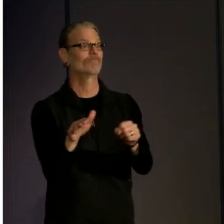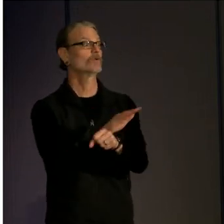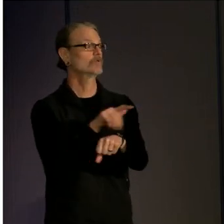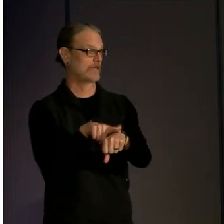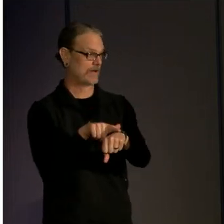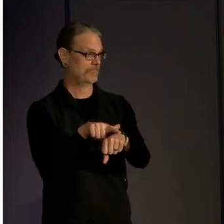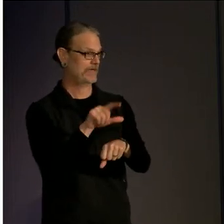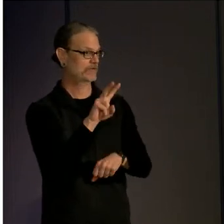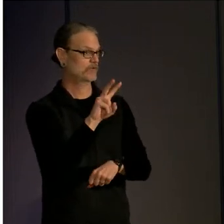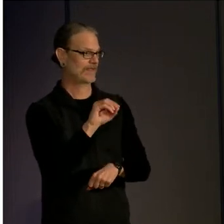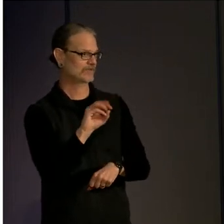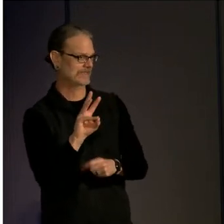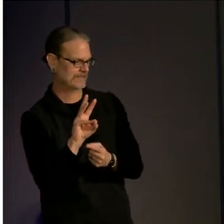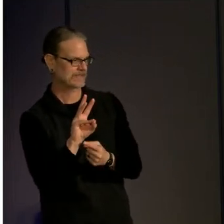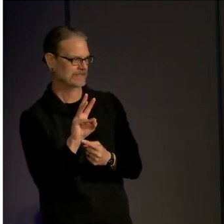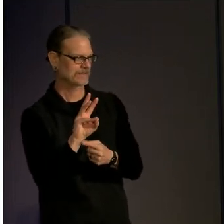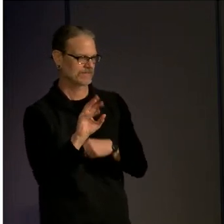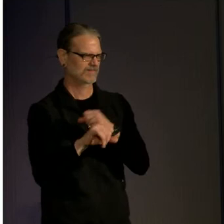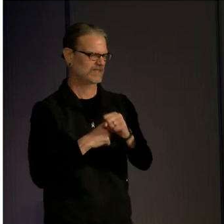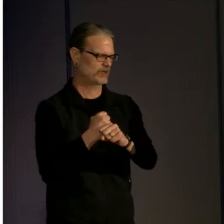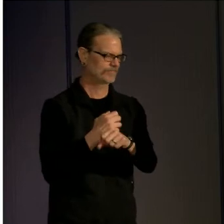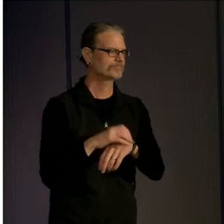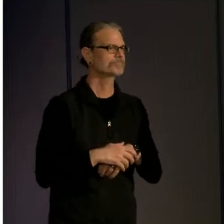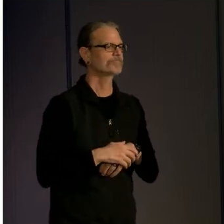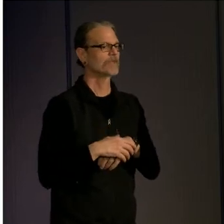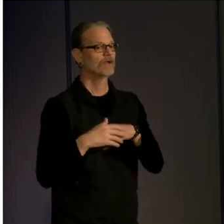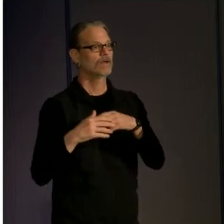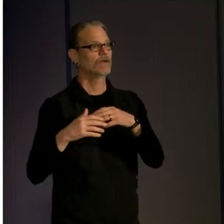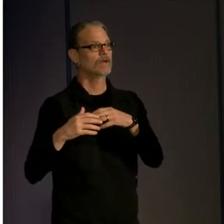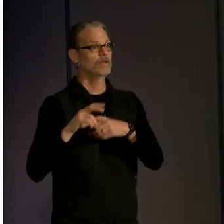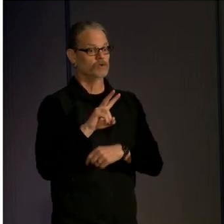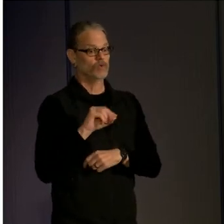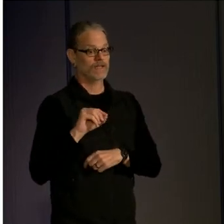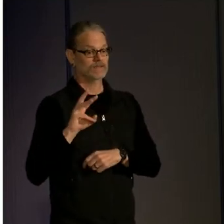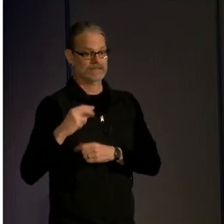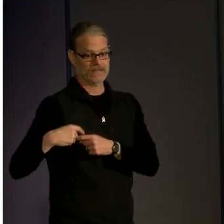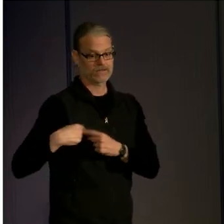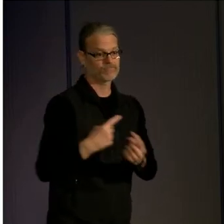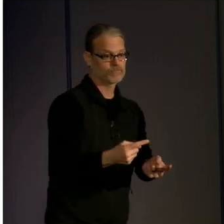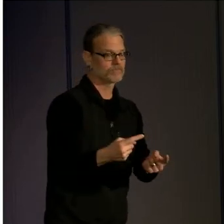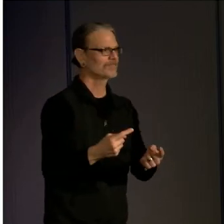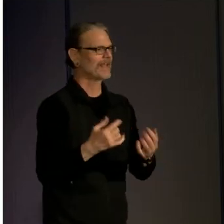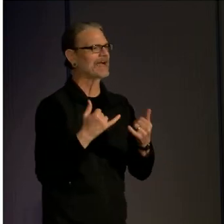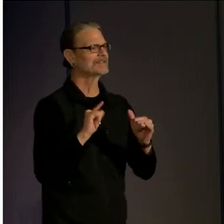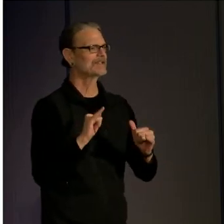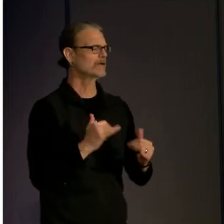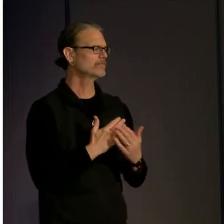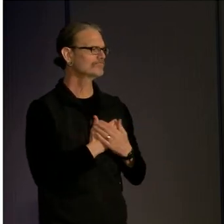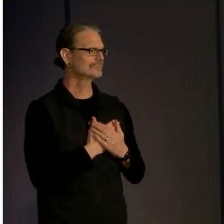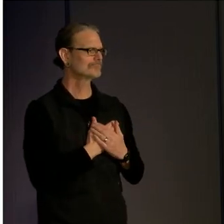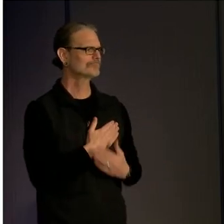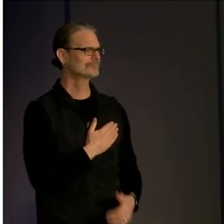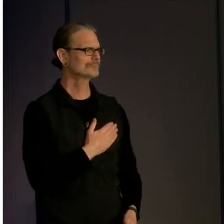in 2006. And then from then on, I would still, and I still have a